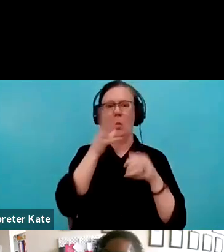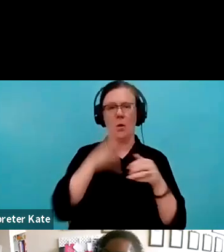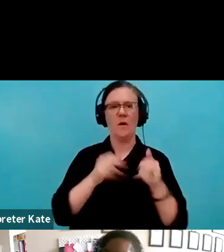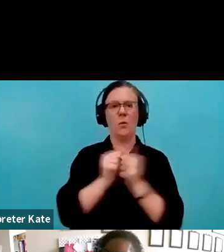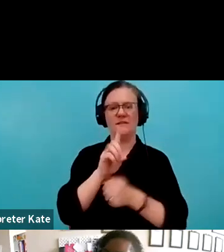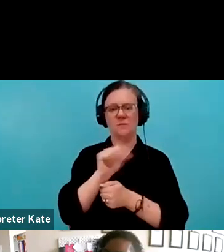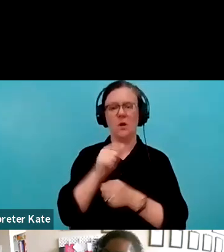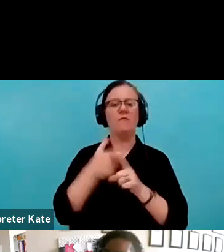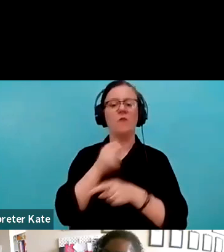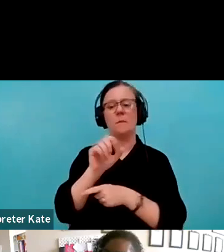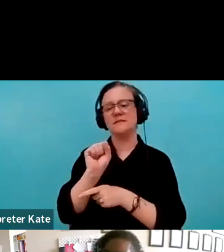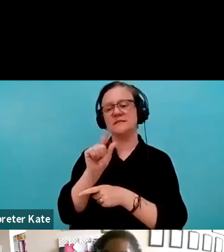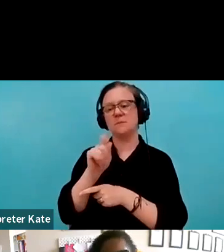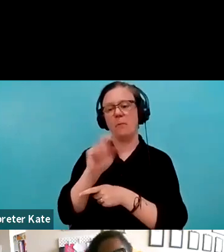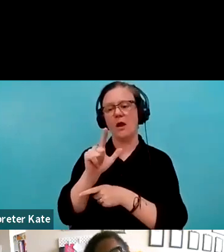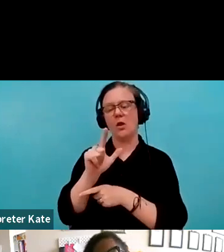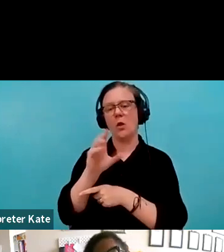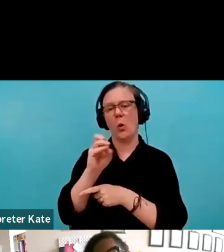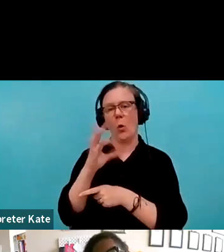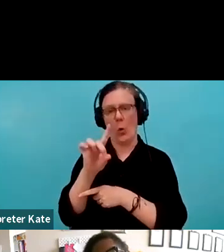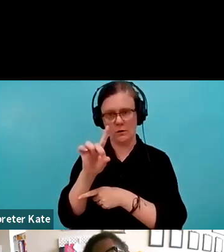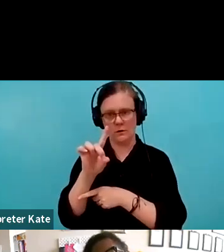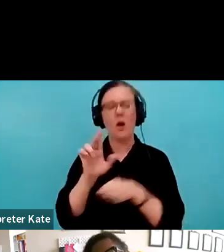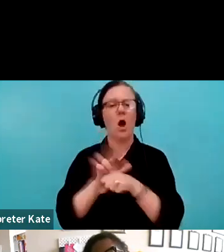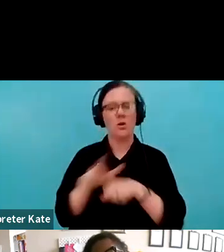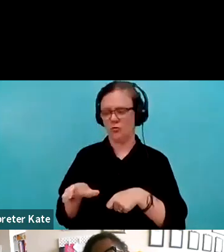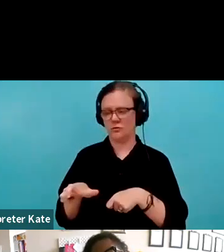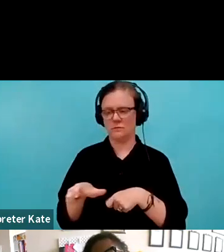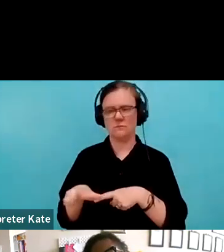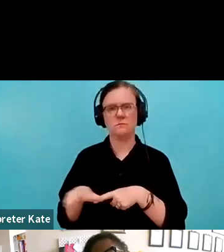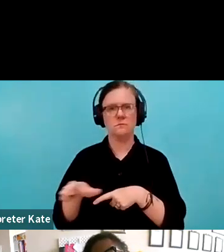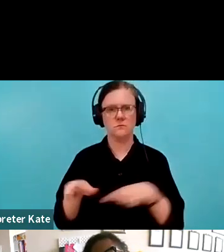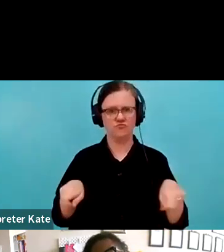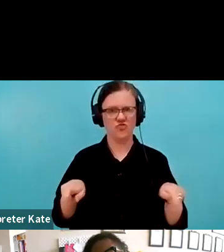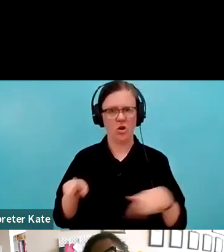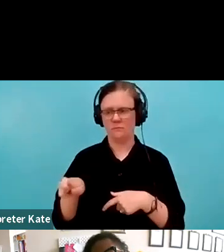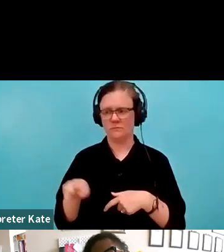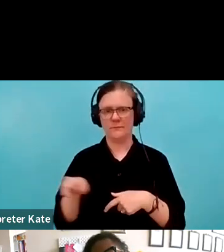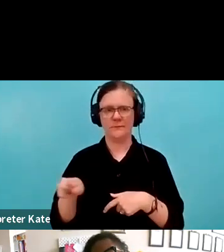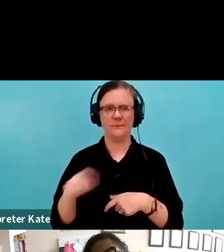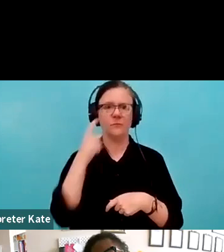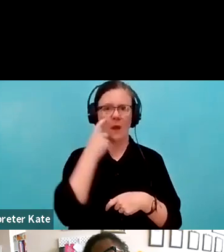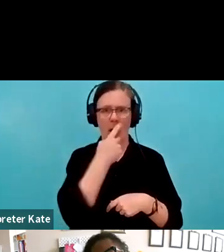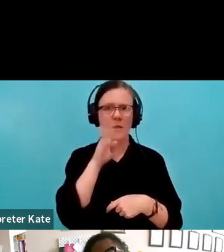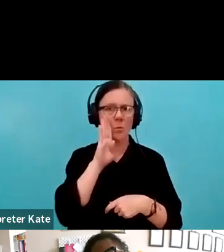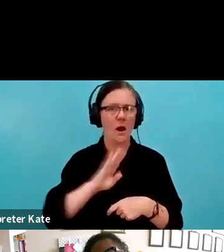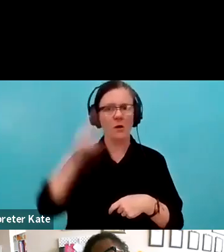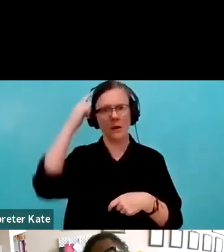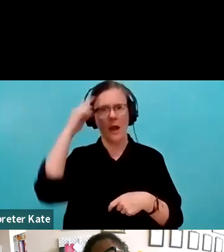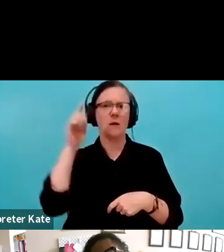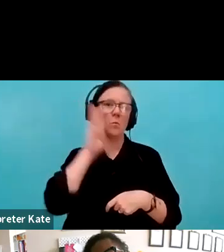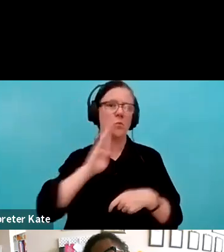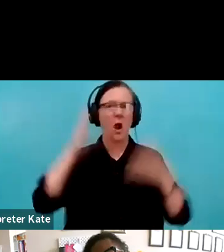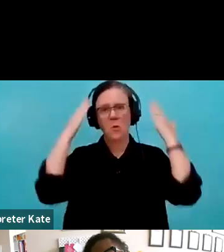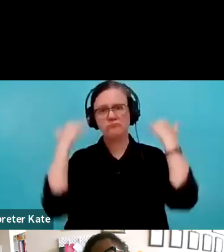cord injury, and I use a power chair. I have brown eyes, brown hair, shoulder